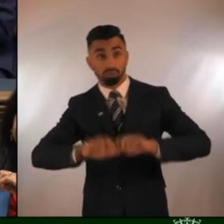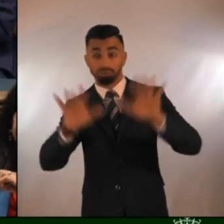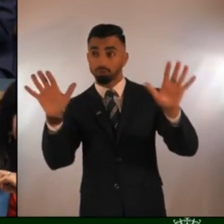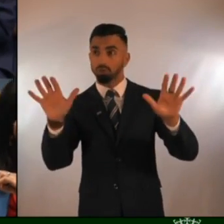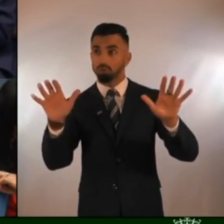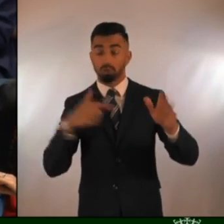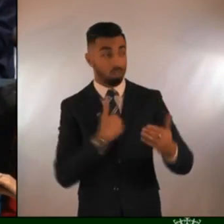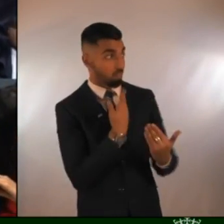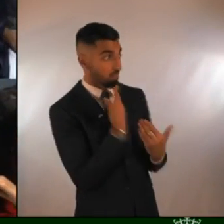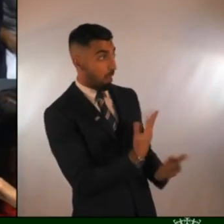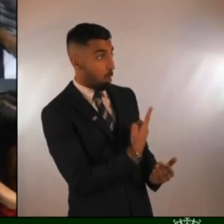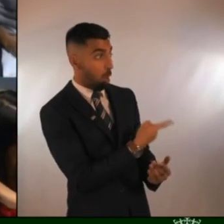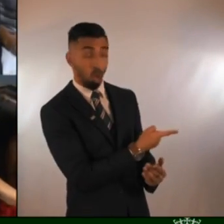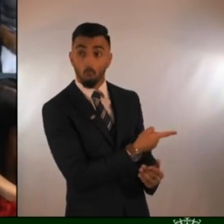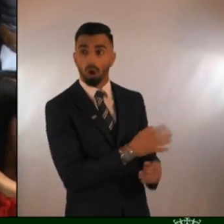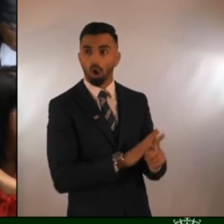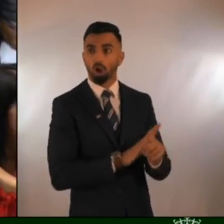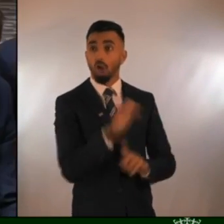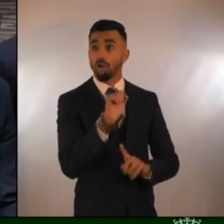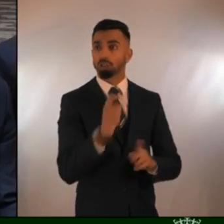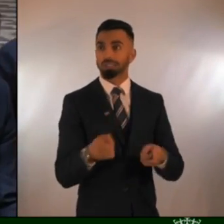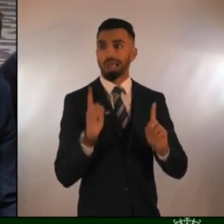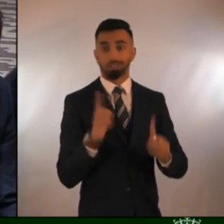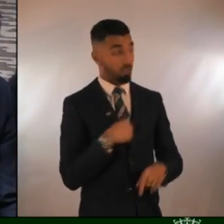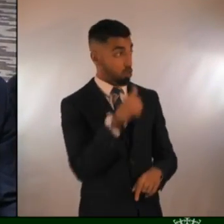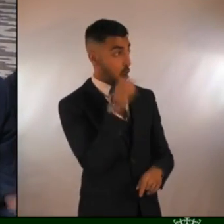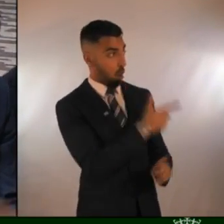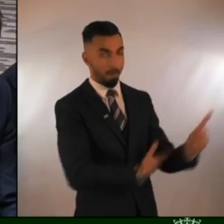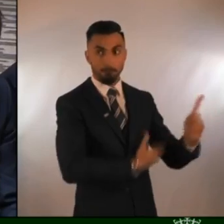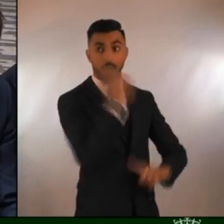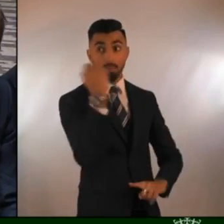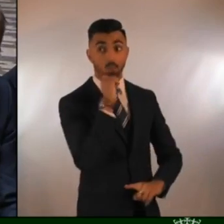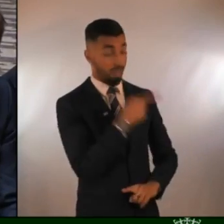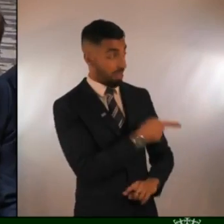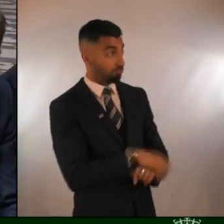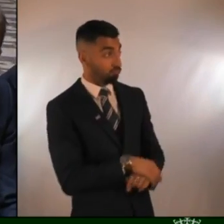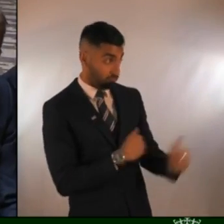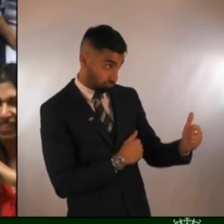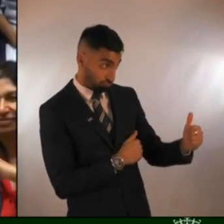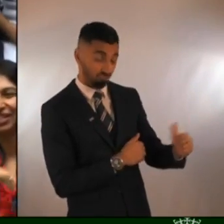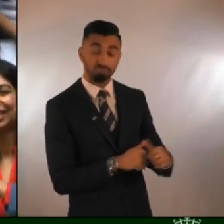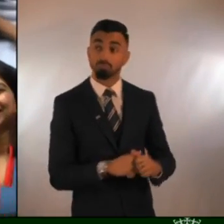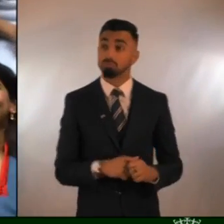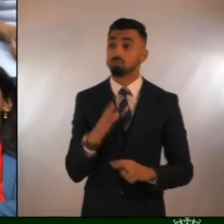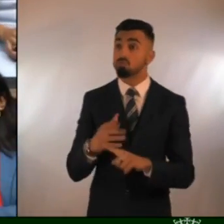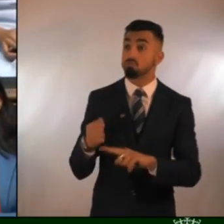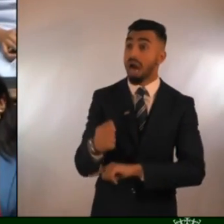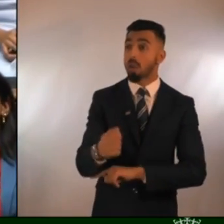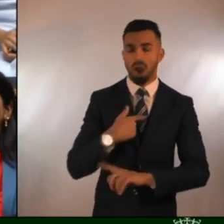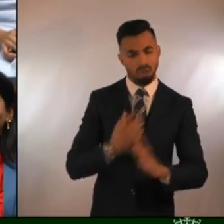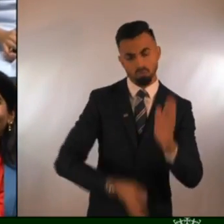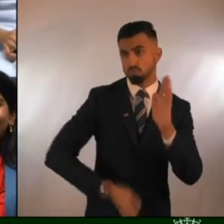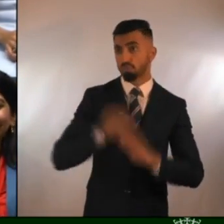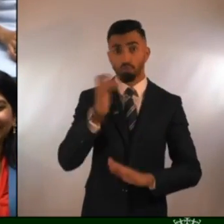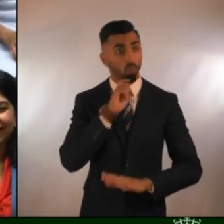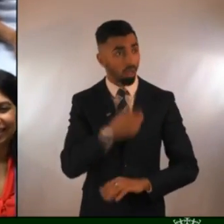this done. We're also going to build better railways, Madam Deputy Speaker, with